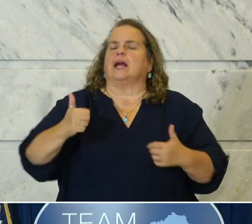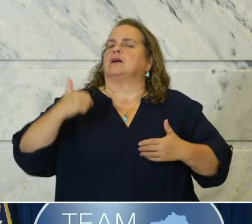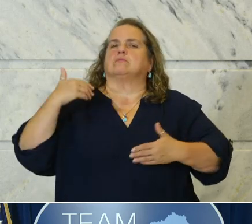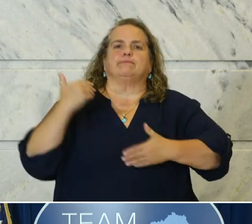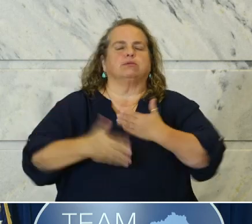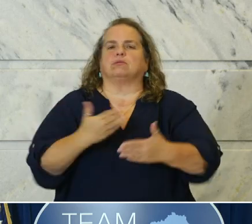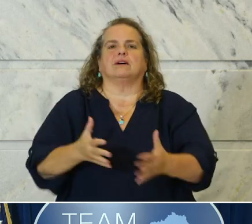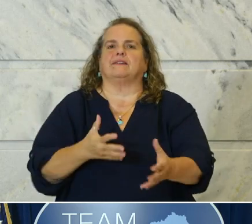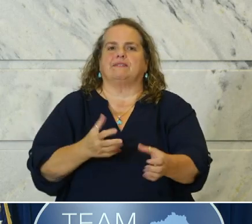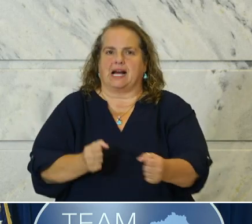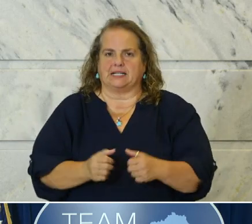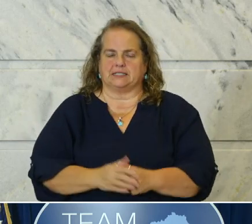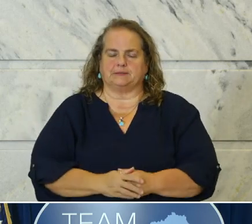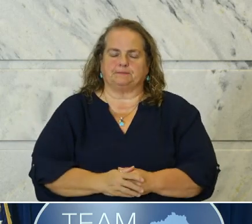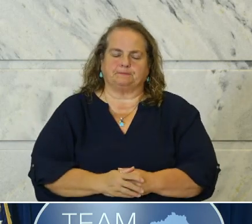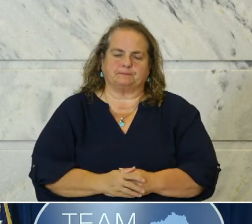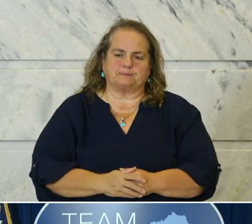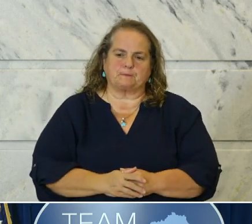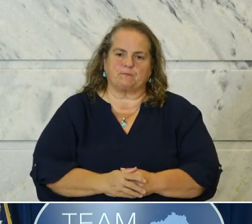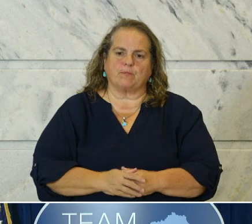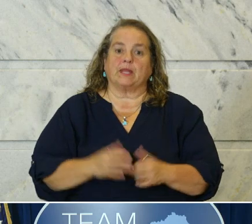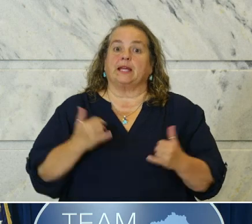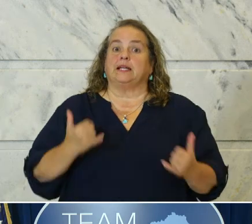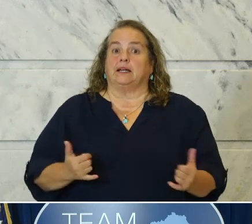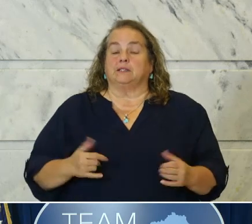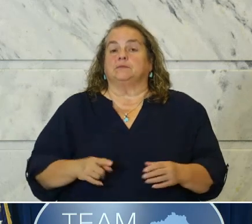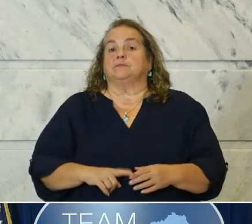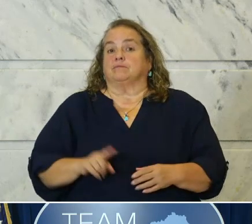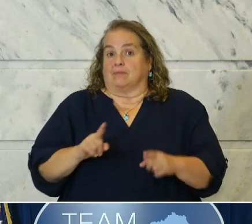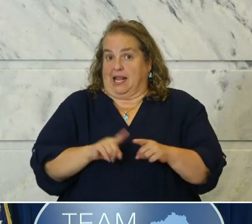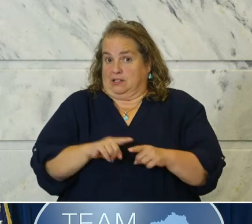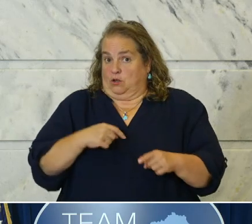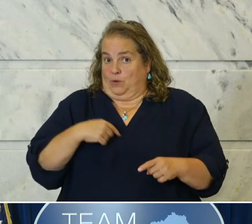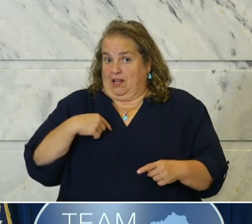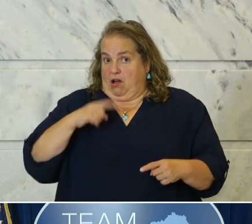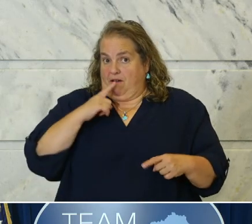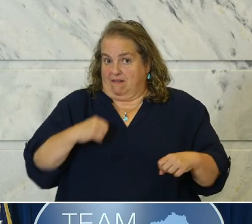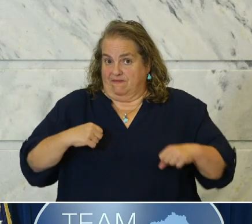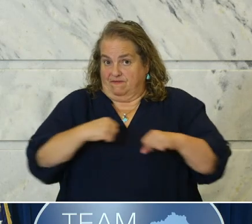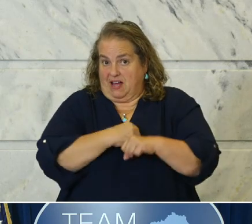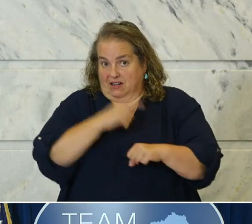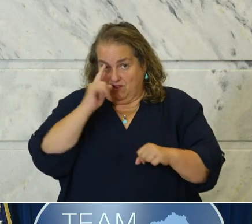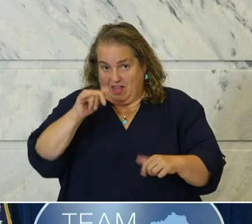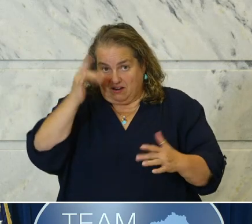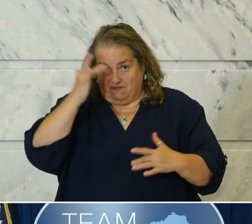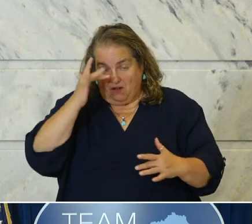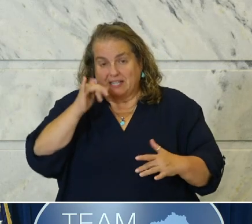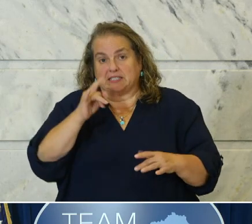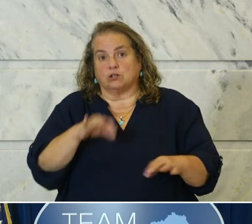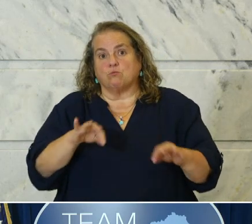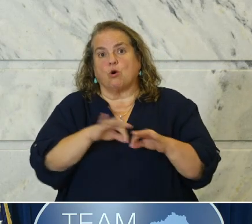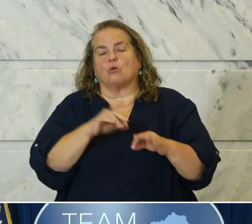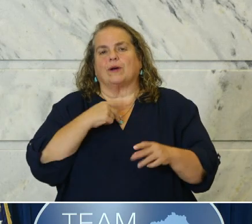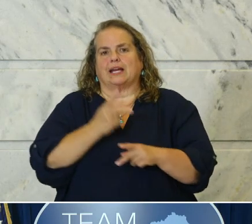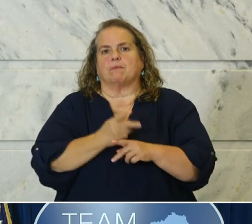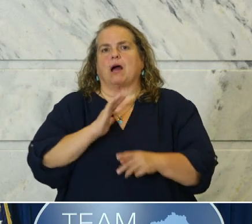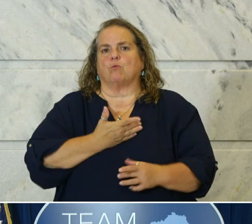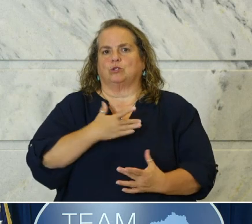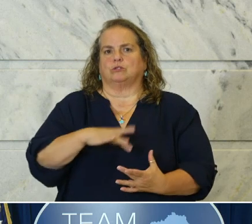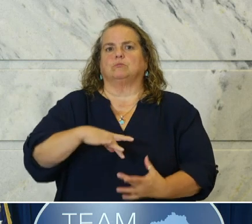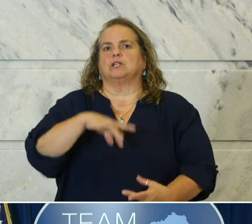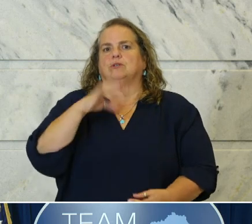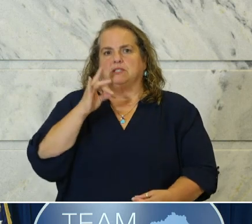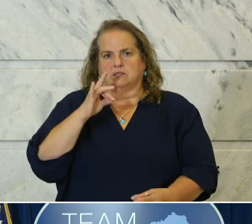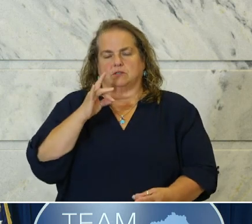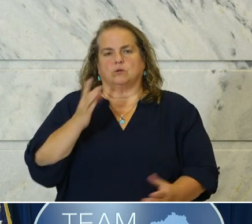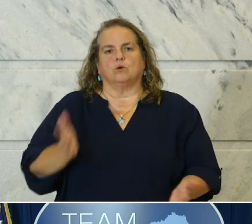Now, as we are fighting this virus, it's important that we keep our spirits up, that we